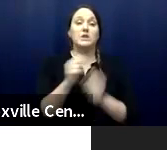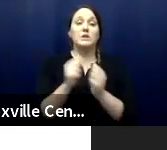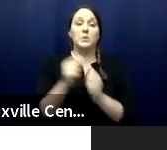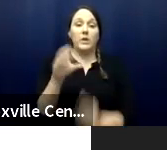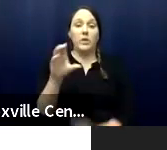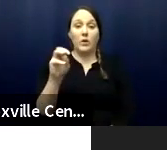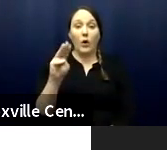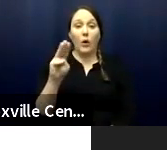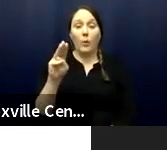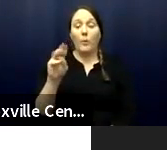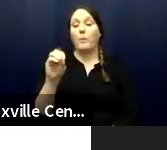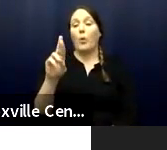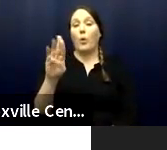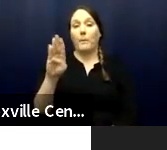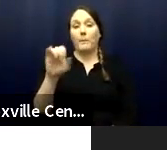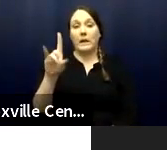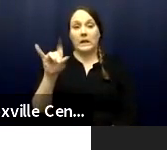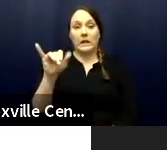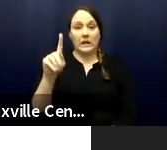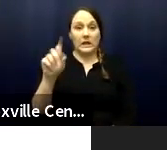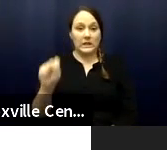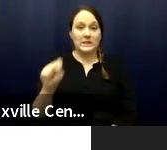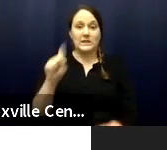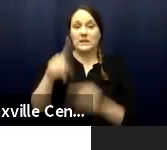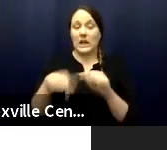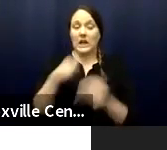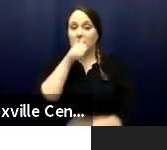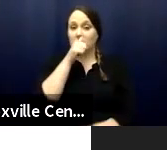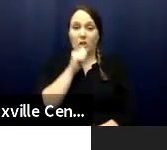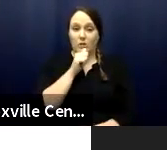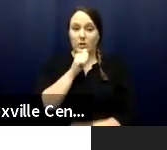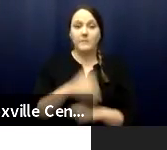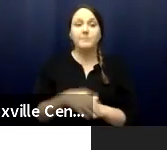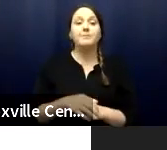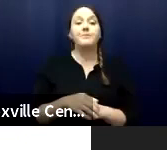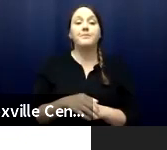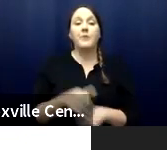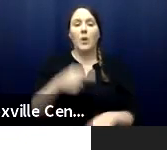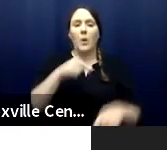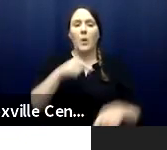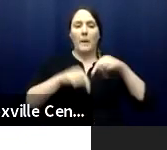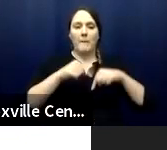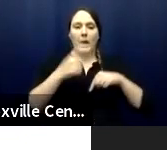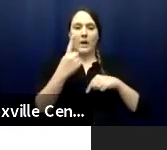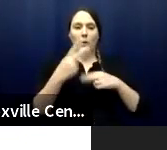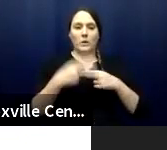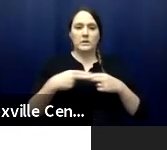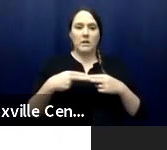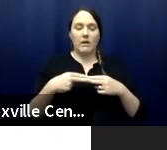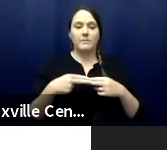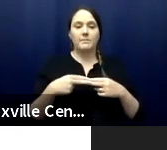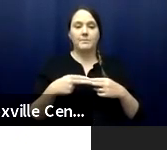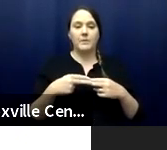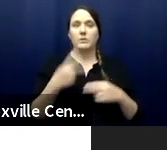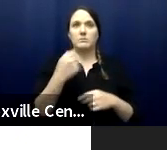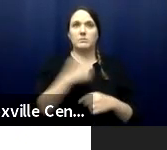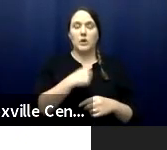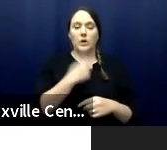this. If you could go to the last slide, please. Go backwards one slide. I'm sorry, could you go backward 2